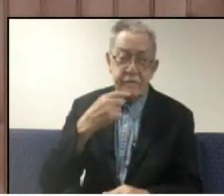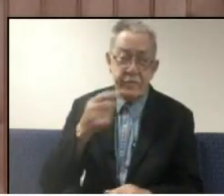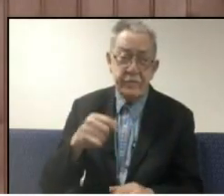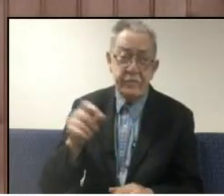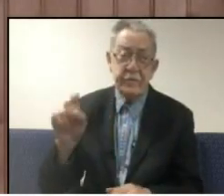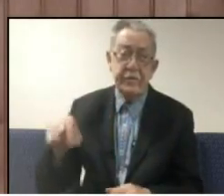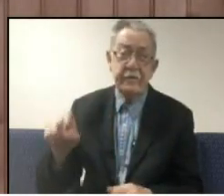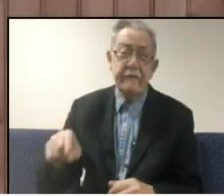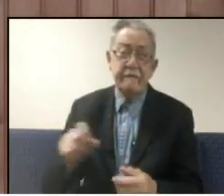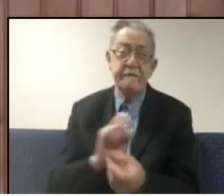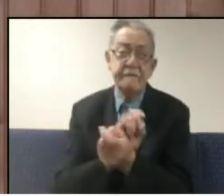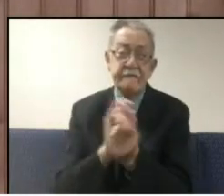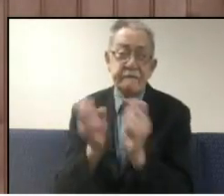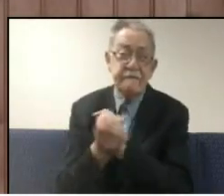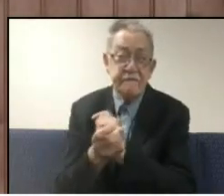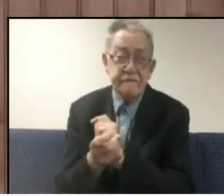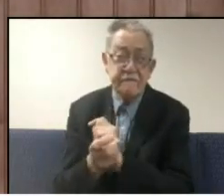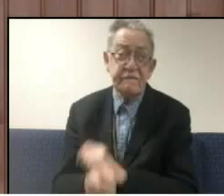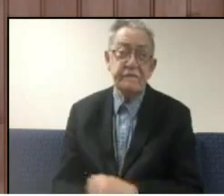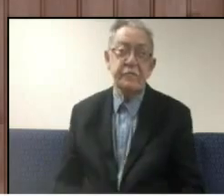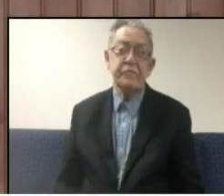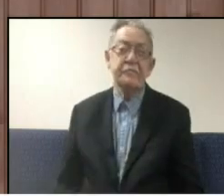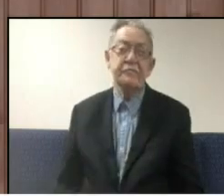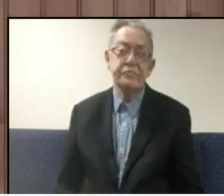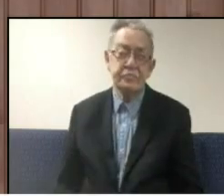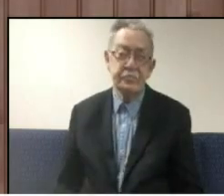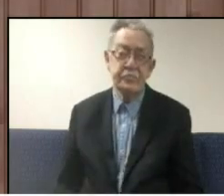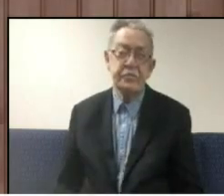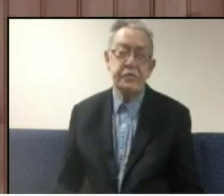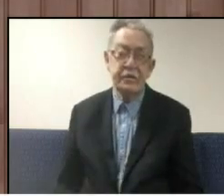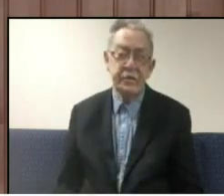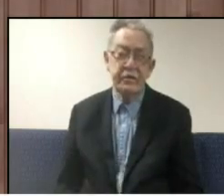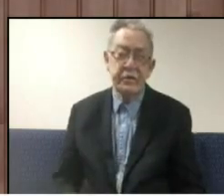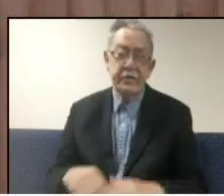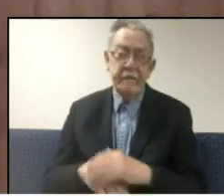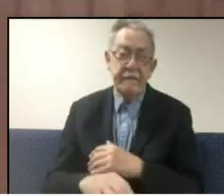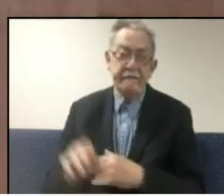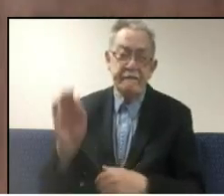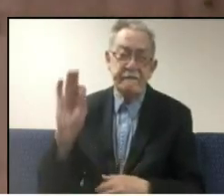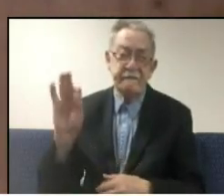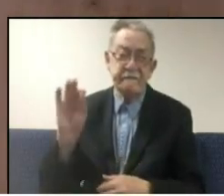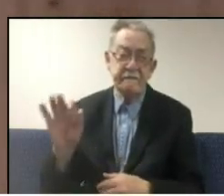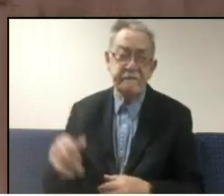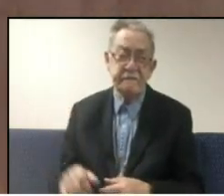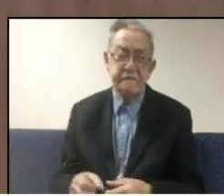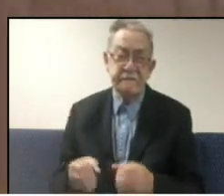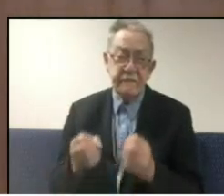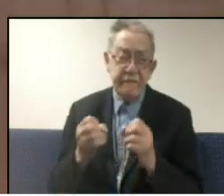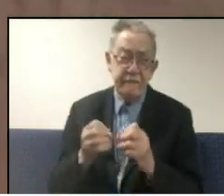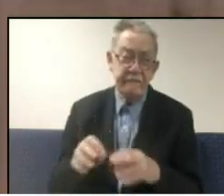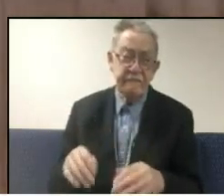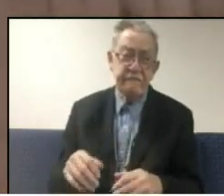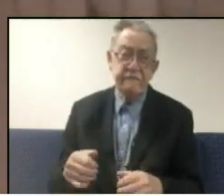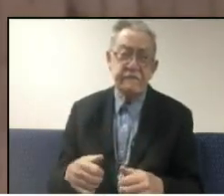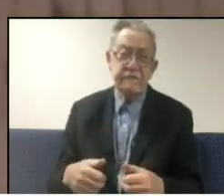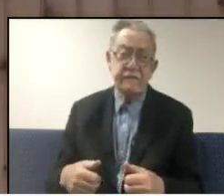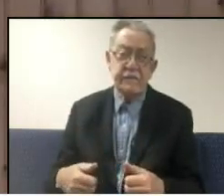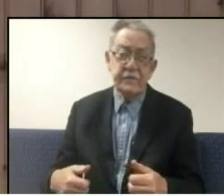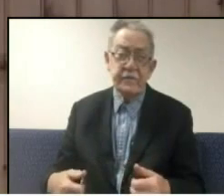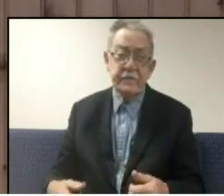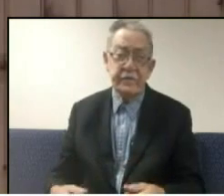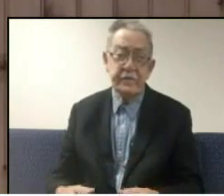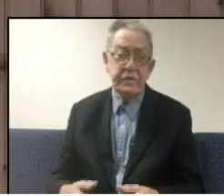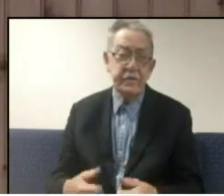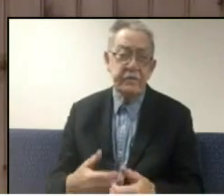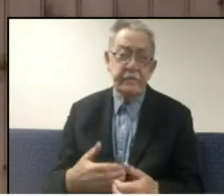change. You need to change. And I entered into the ministry with absolutely no background